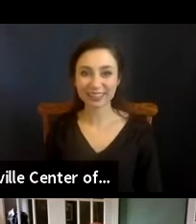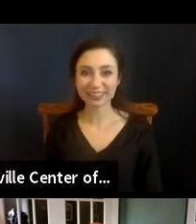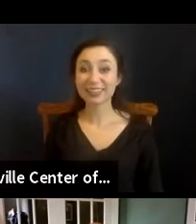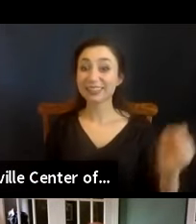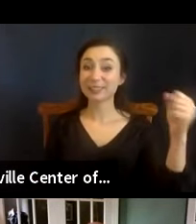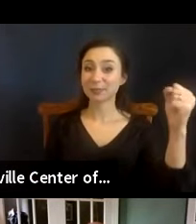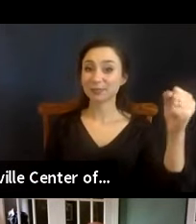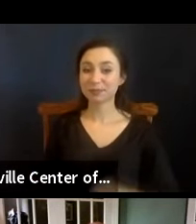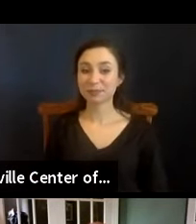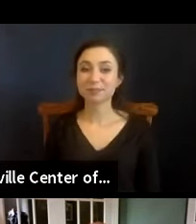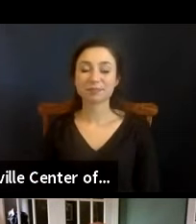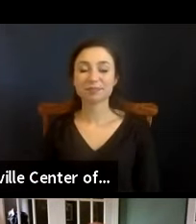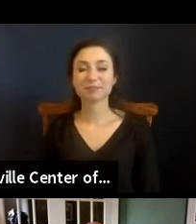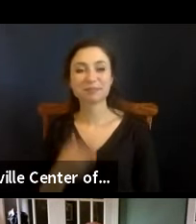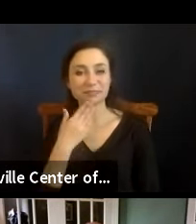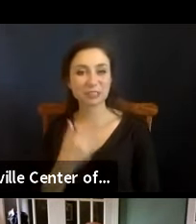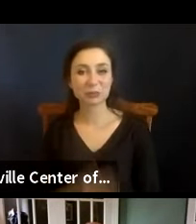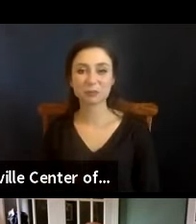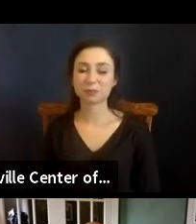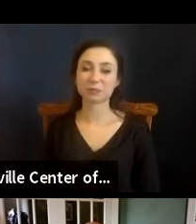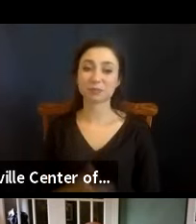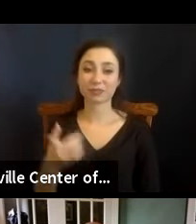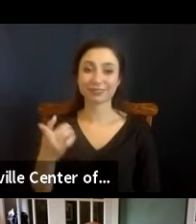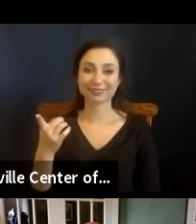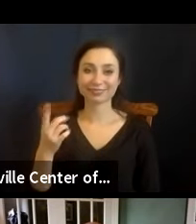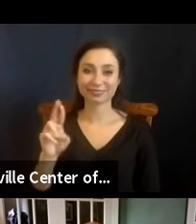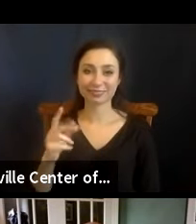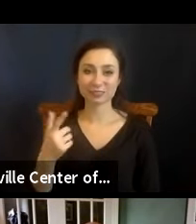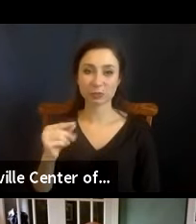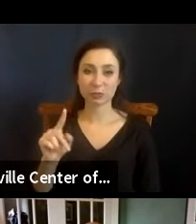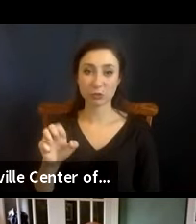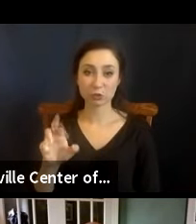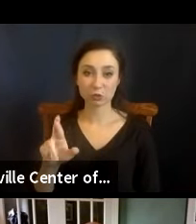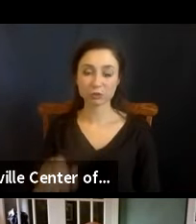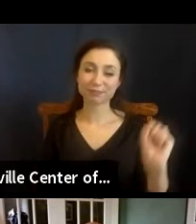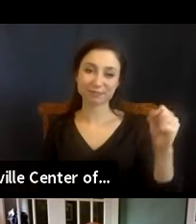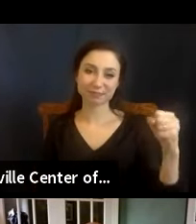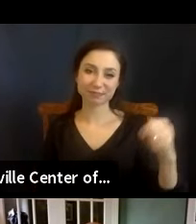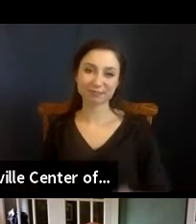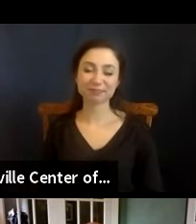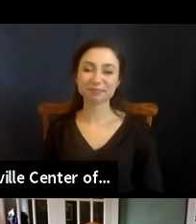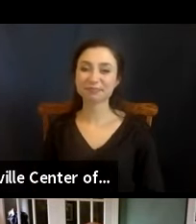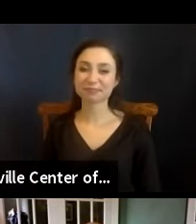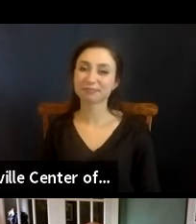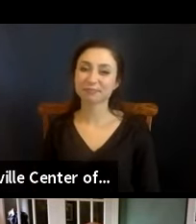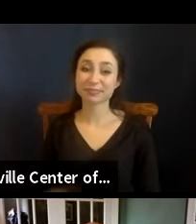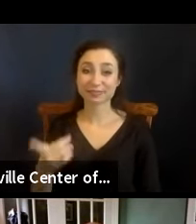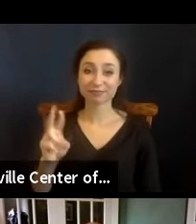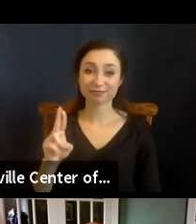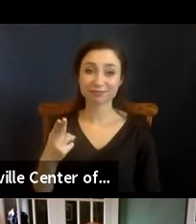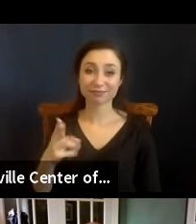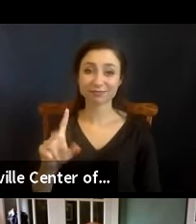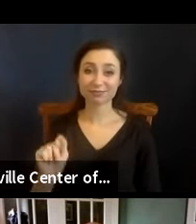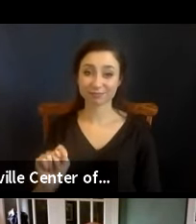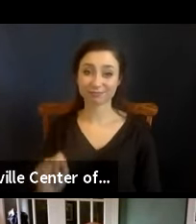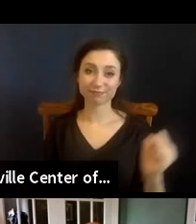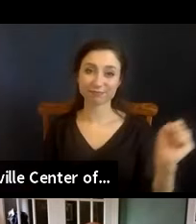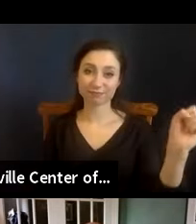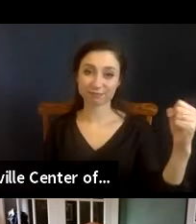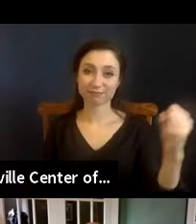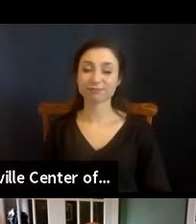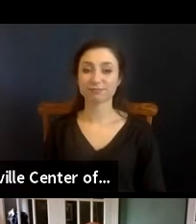Yes. Thank you. Dr. Gocher. Yes. Dr. Hurt.